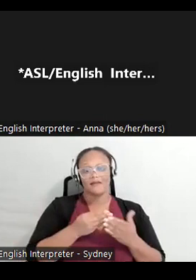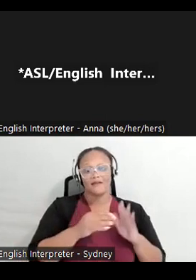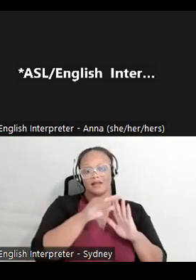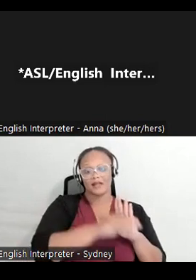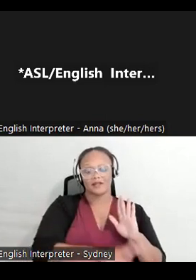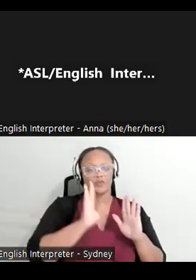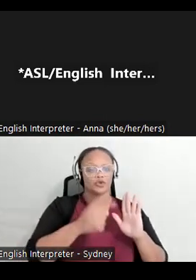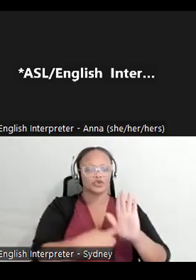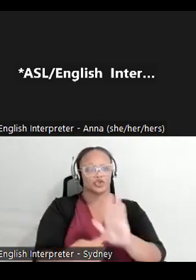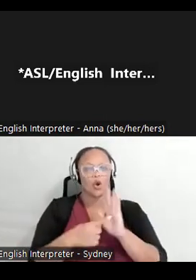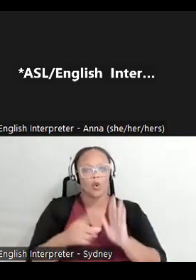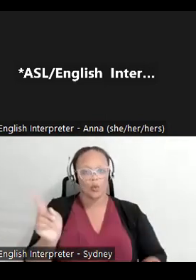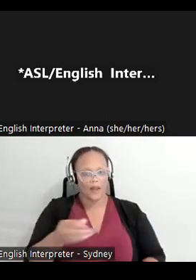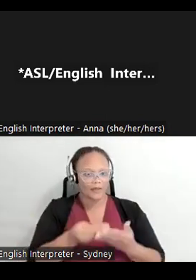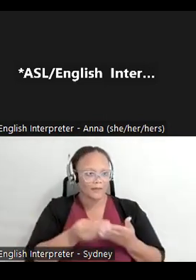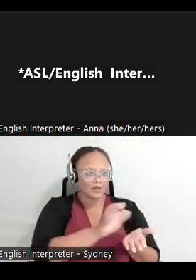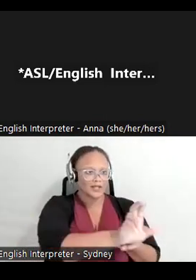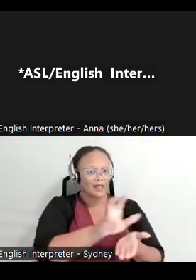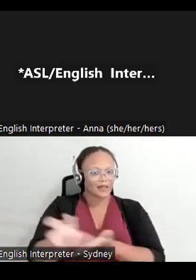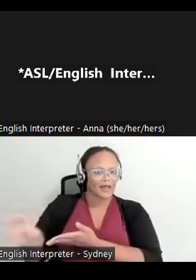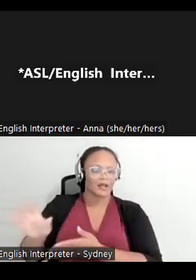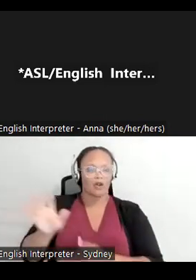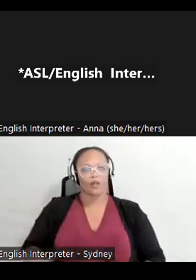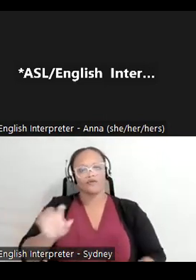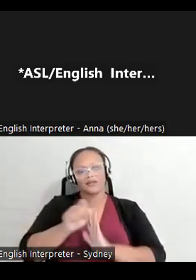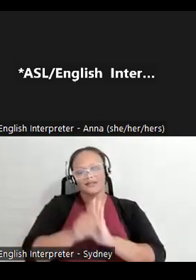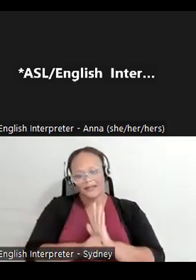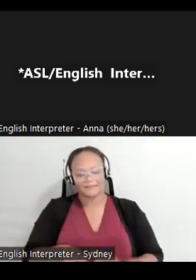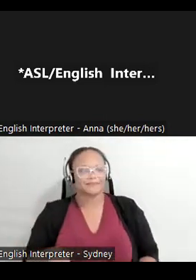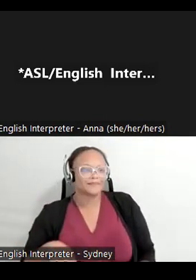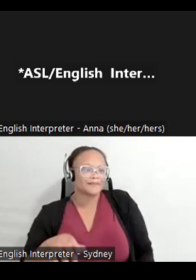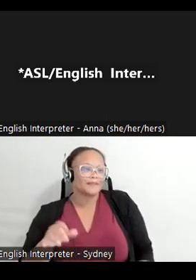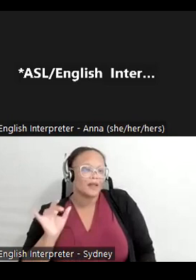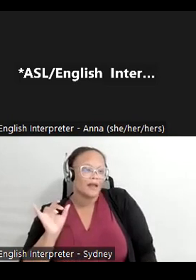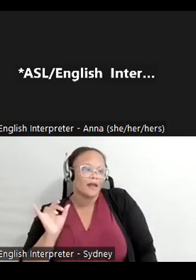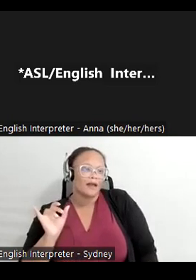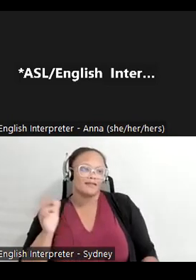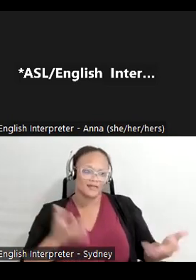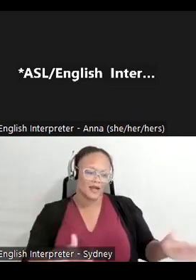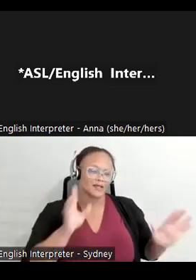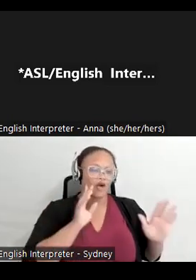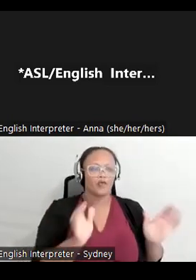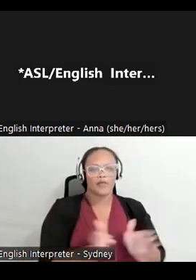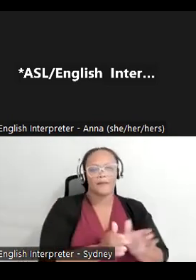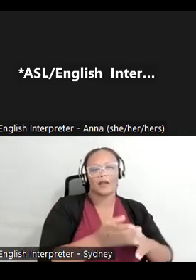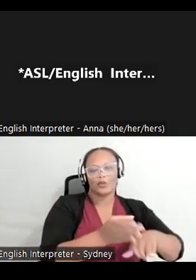where funding was allocated across the state. And that's all for the minor renovation. For the